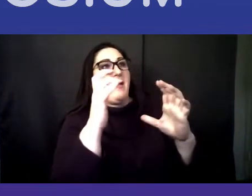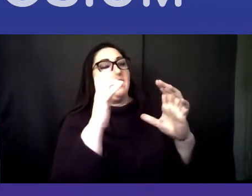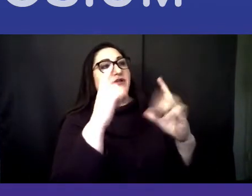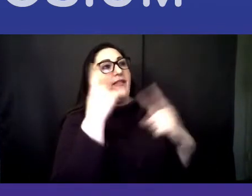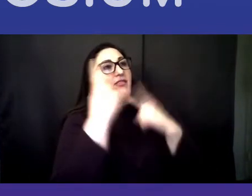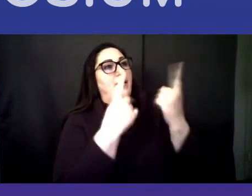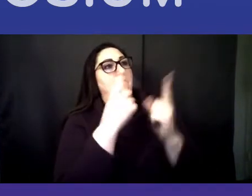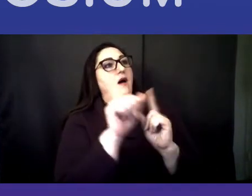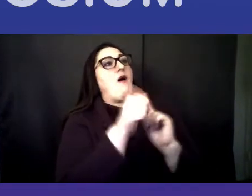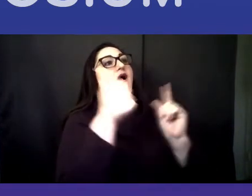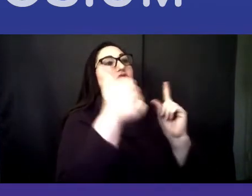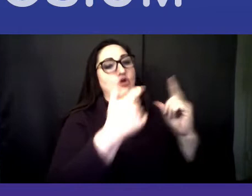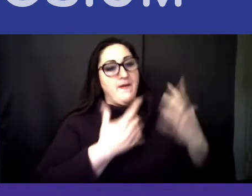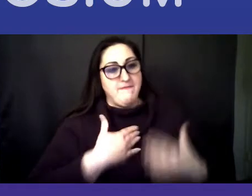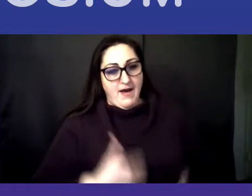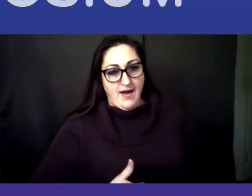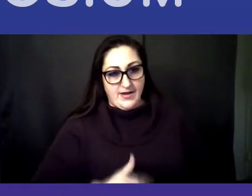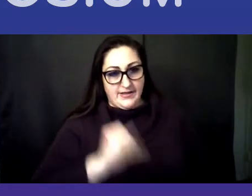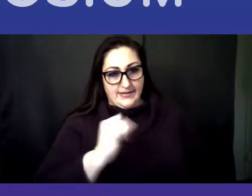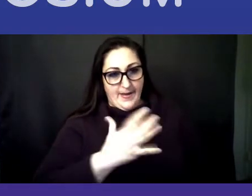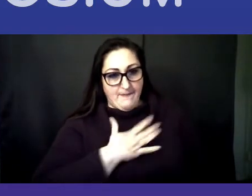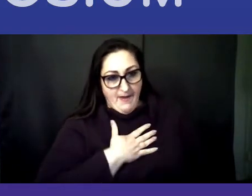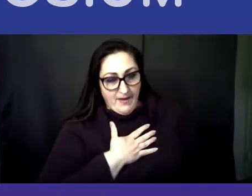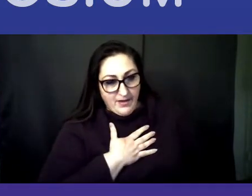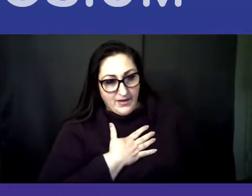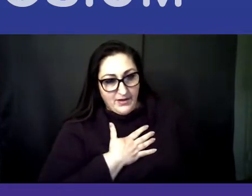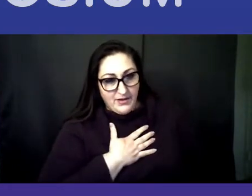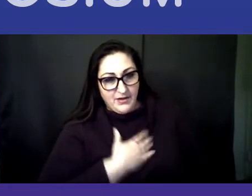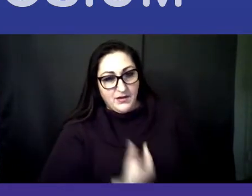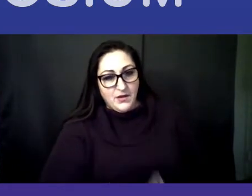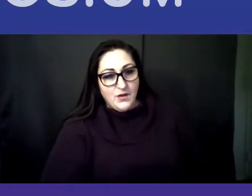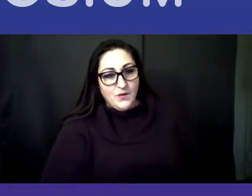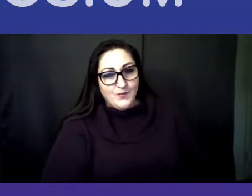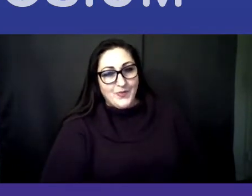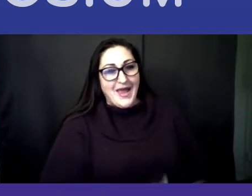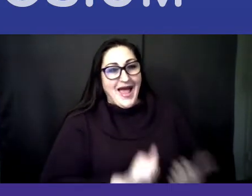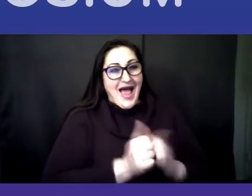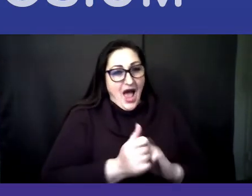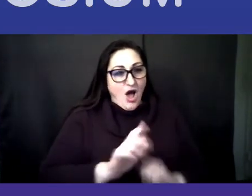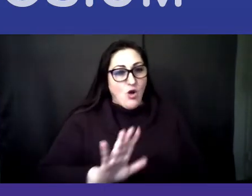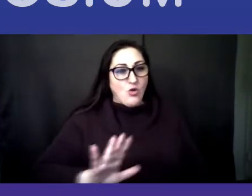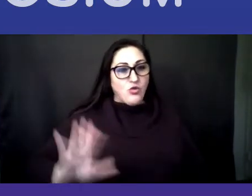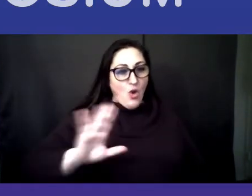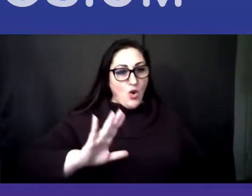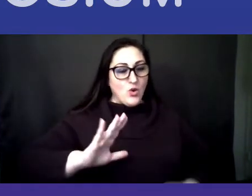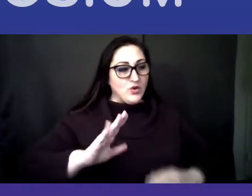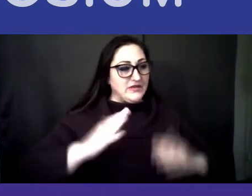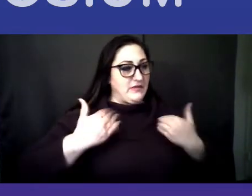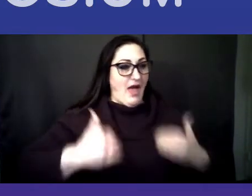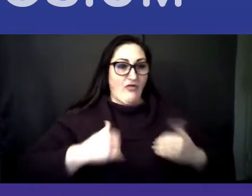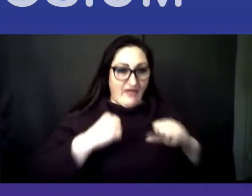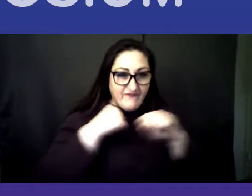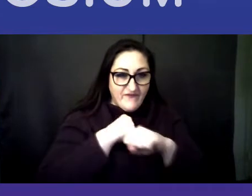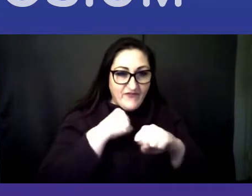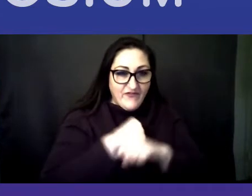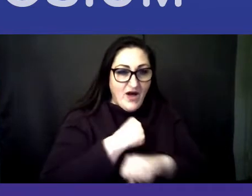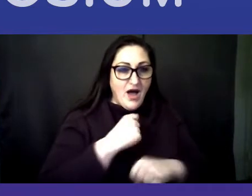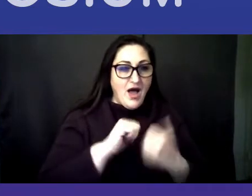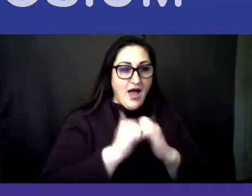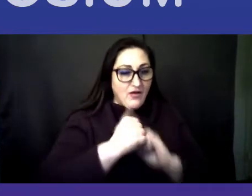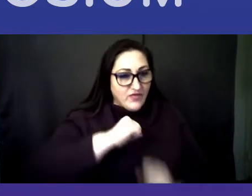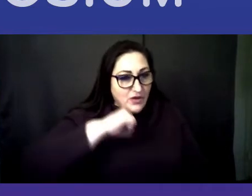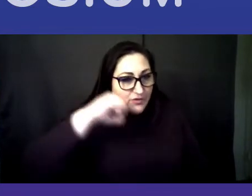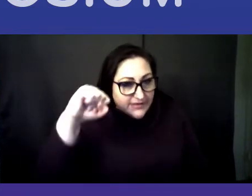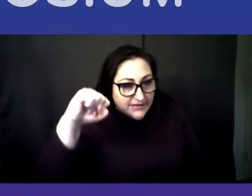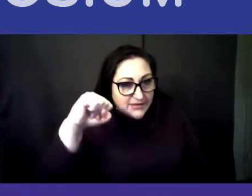like mine and how they fought, how they resisted.